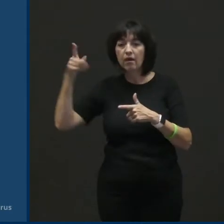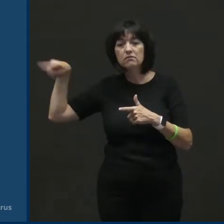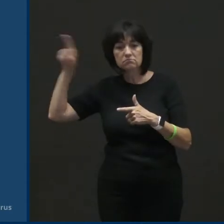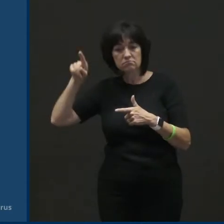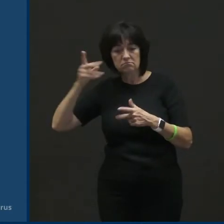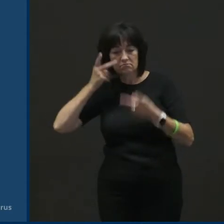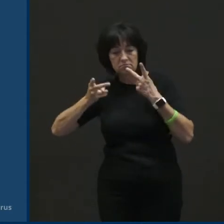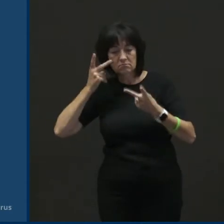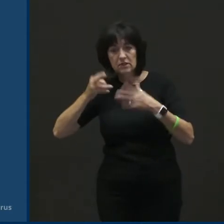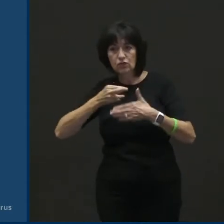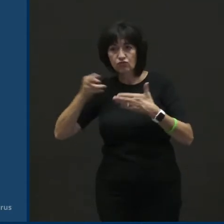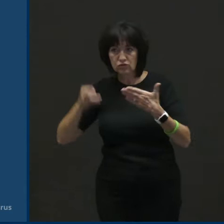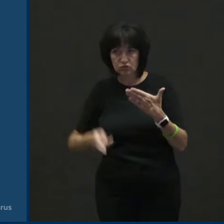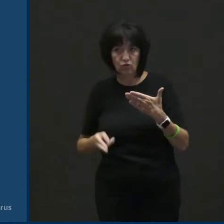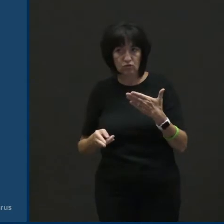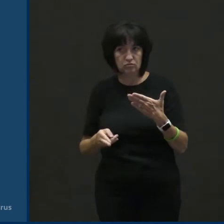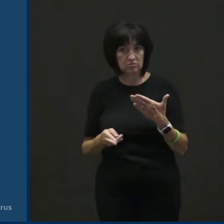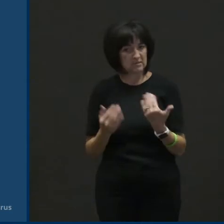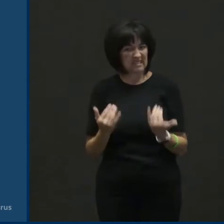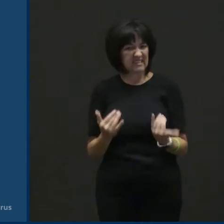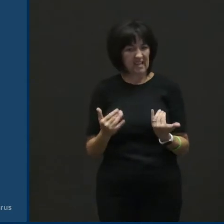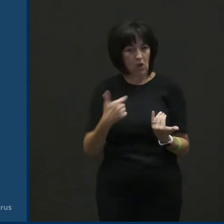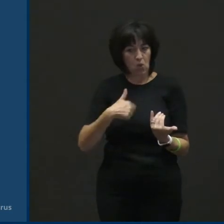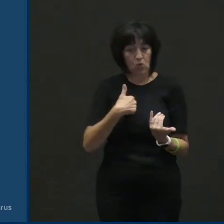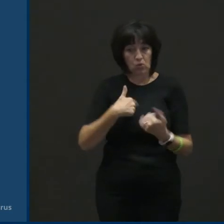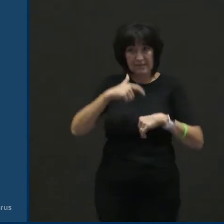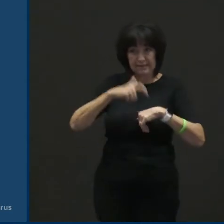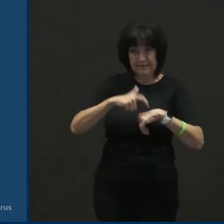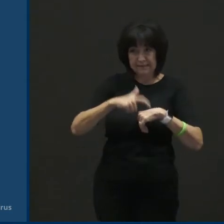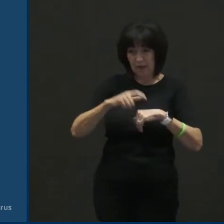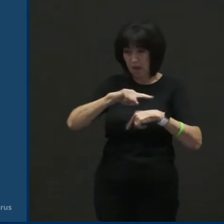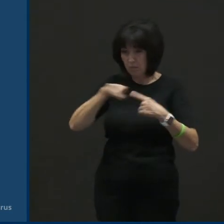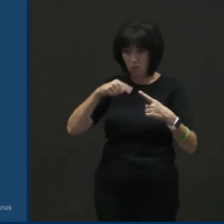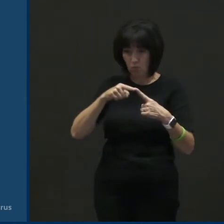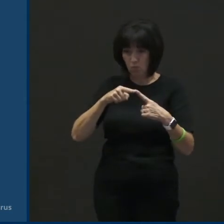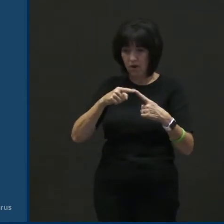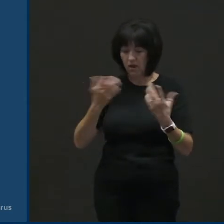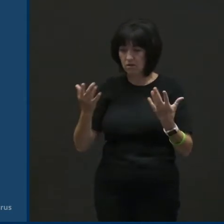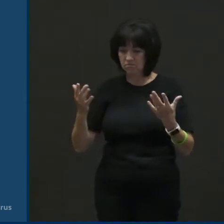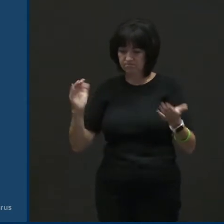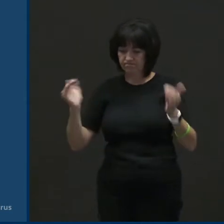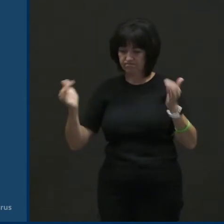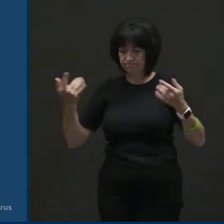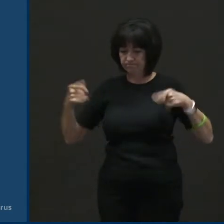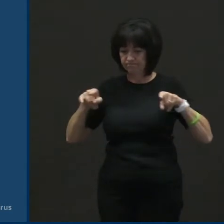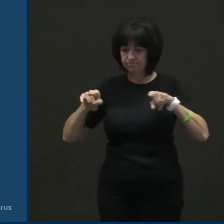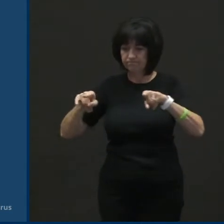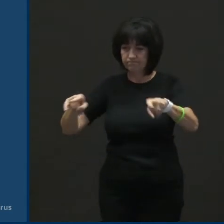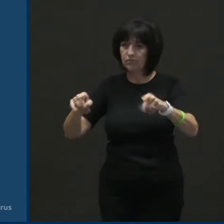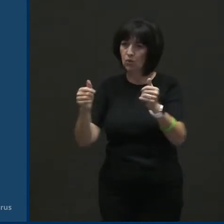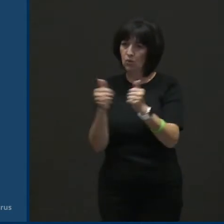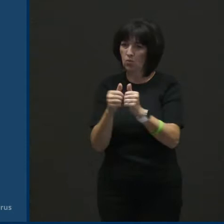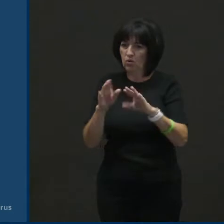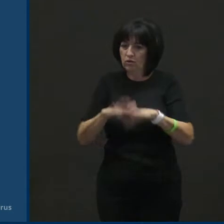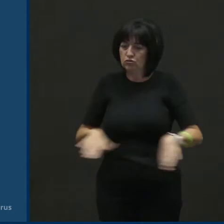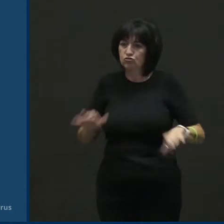coming back into school. At the same time, under the advisement of public health, we will be testing 25% of the faculty and